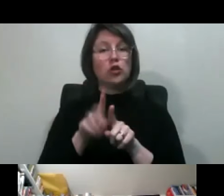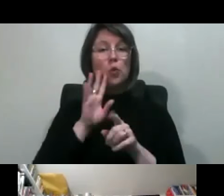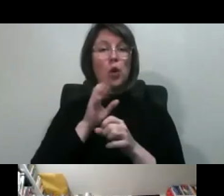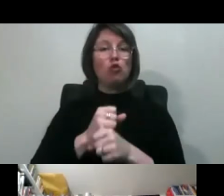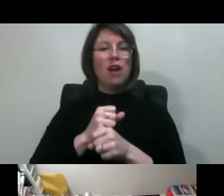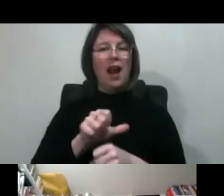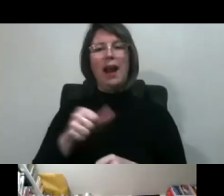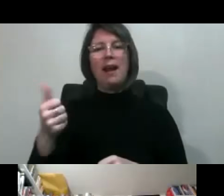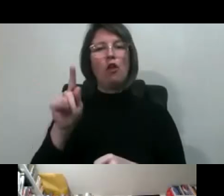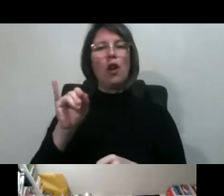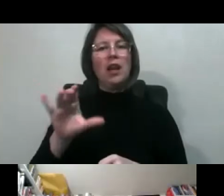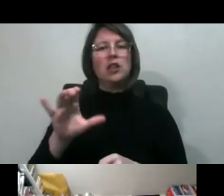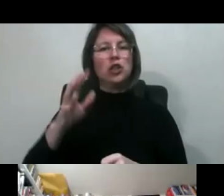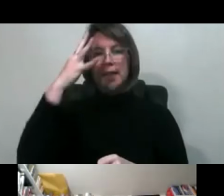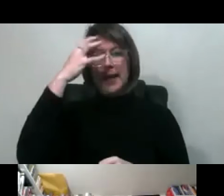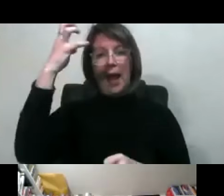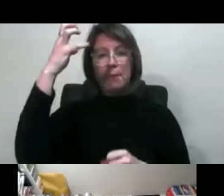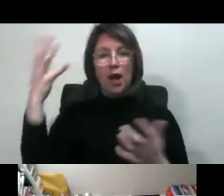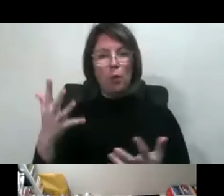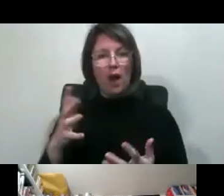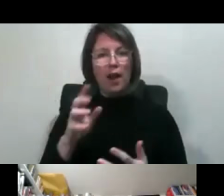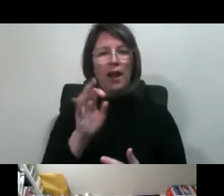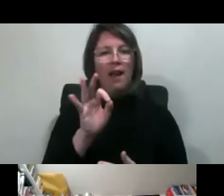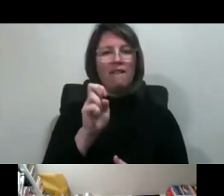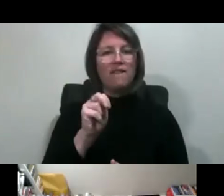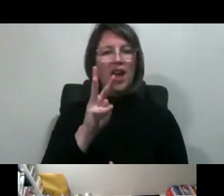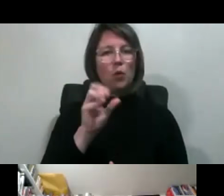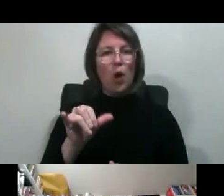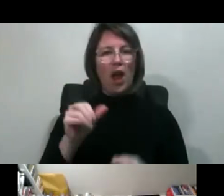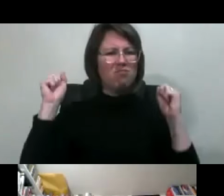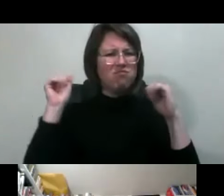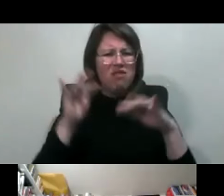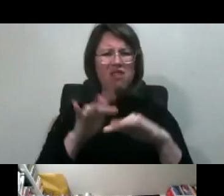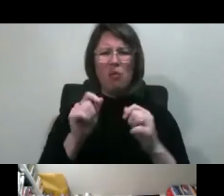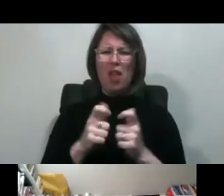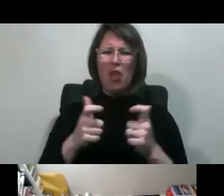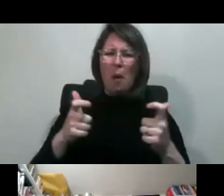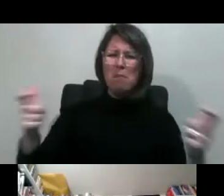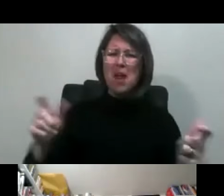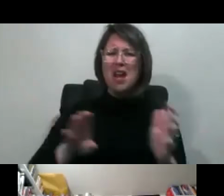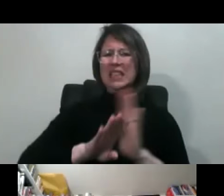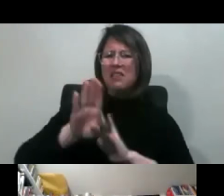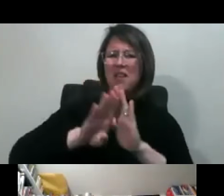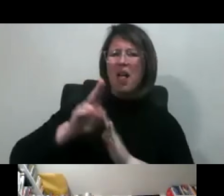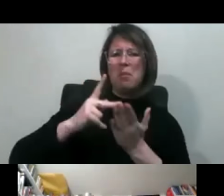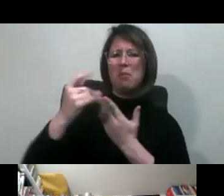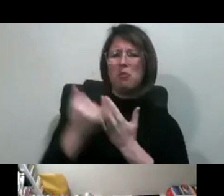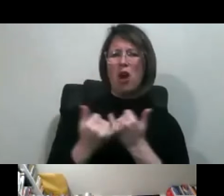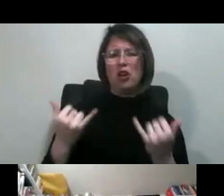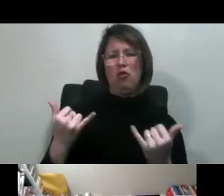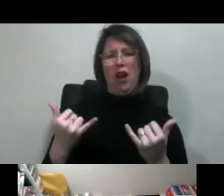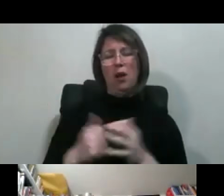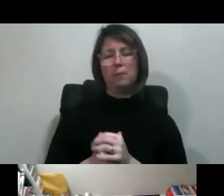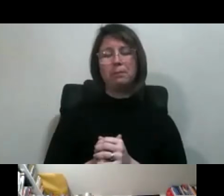another logistical nightmare. The Fenway is being inundated right now with large development projects. We are currently